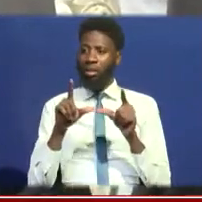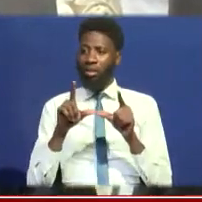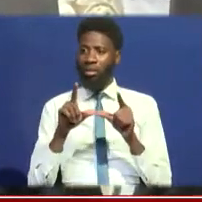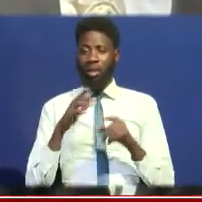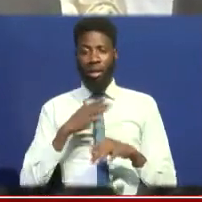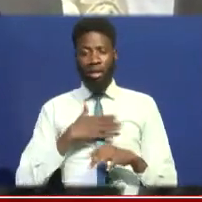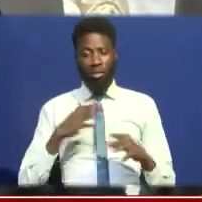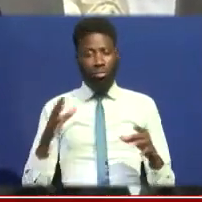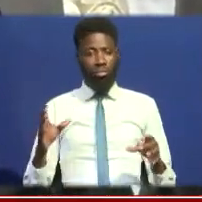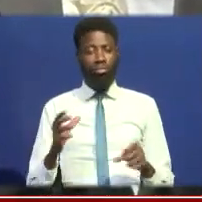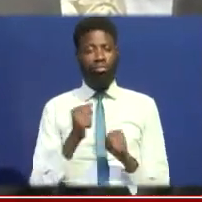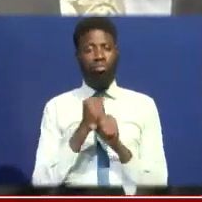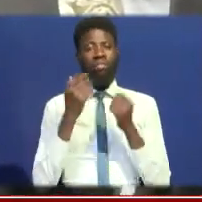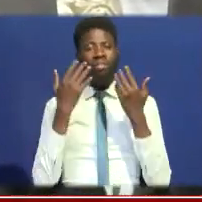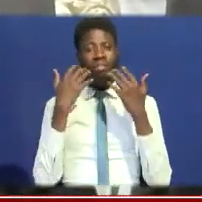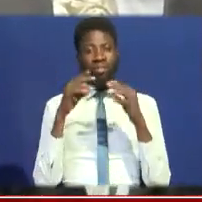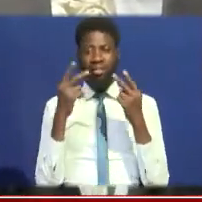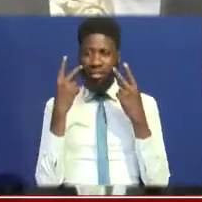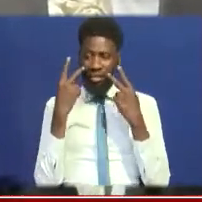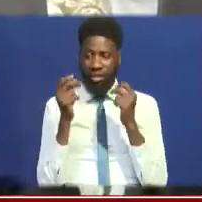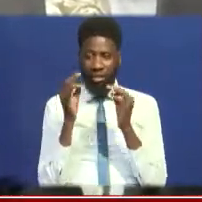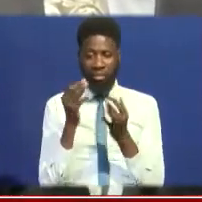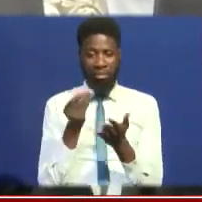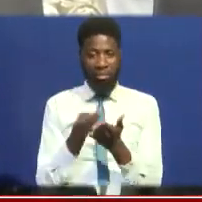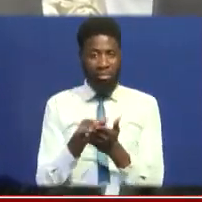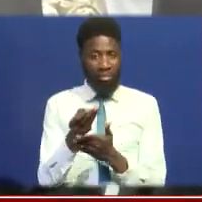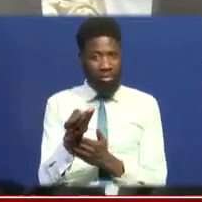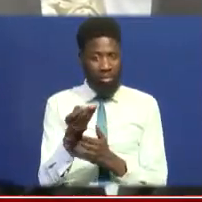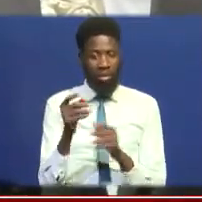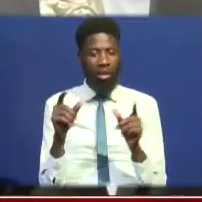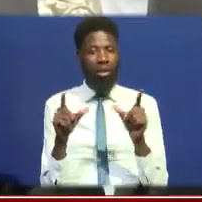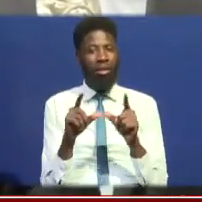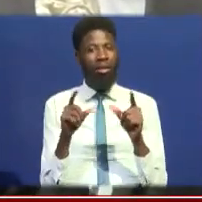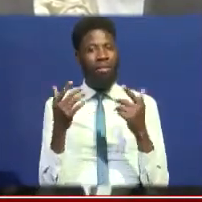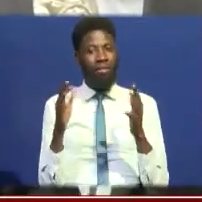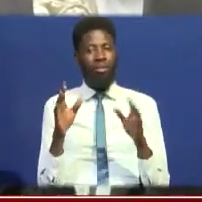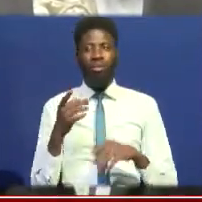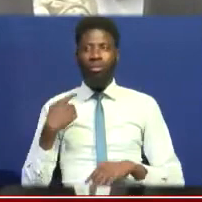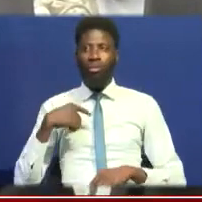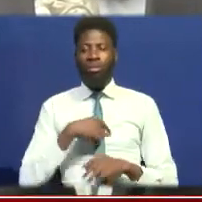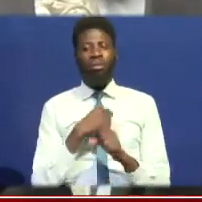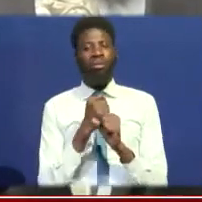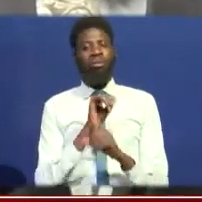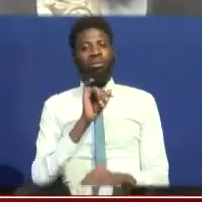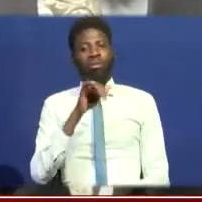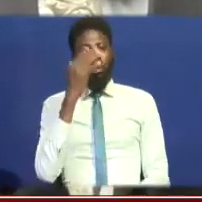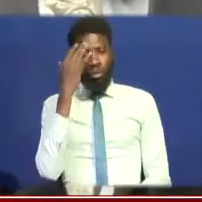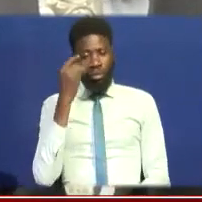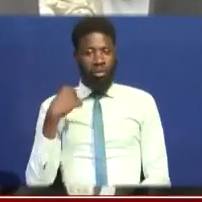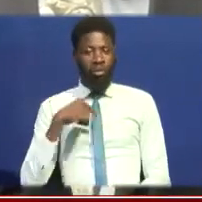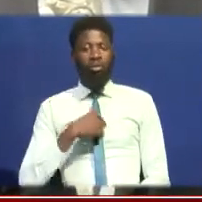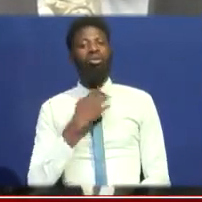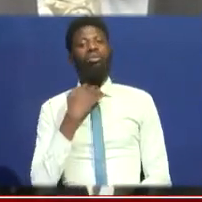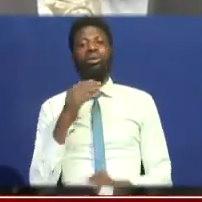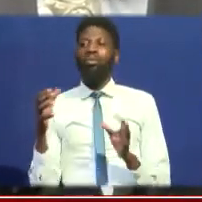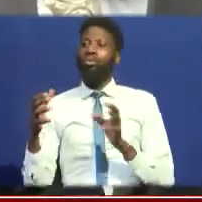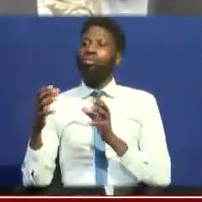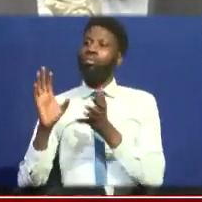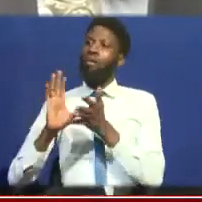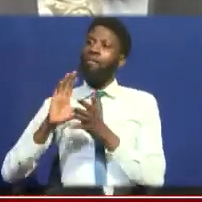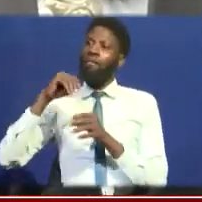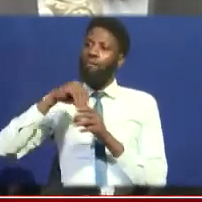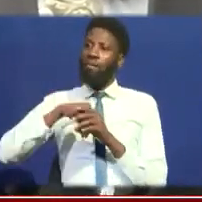seen, for those who have already paid their license. And we are doing this because we want to make it easy for our investors to